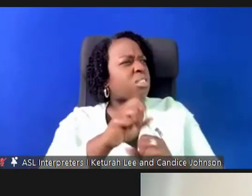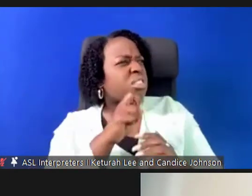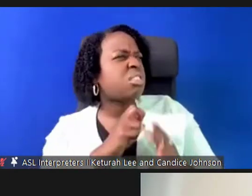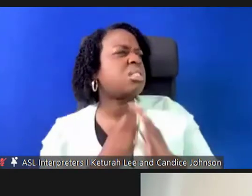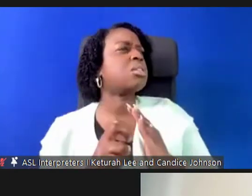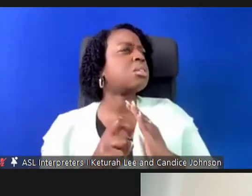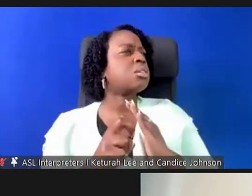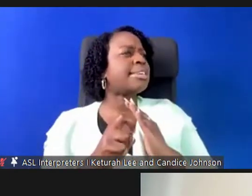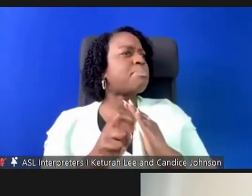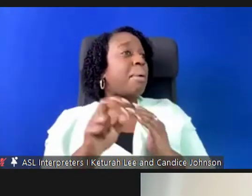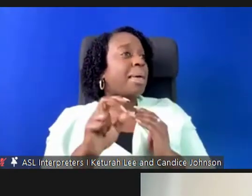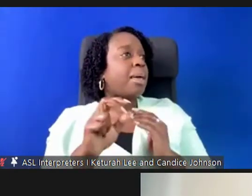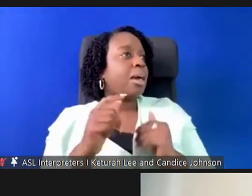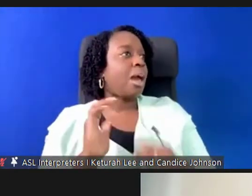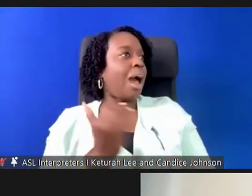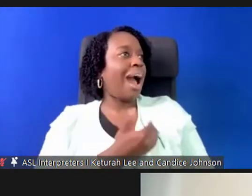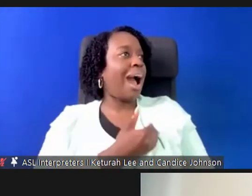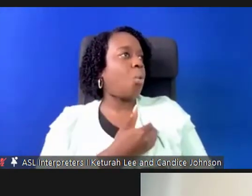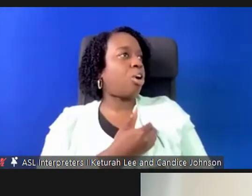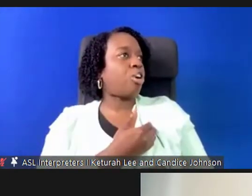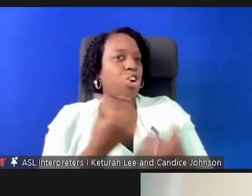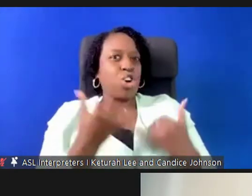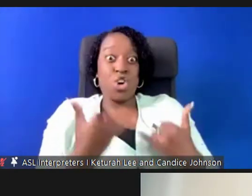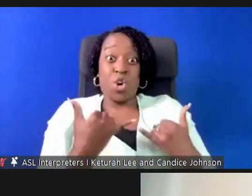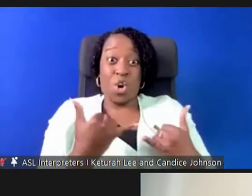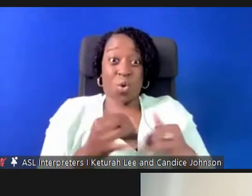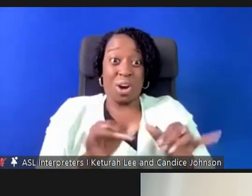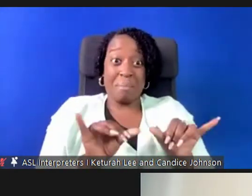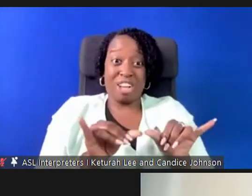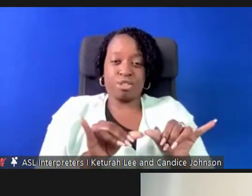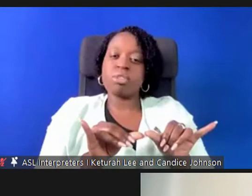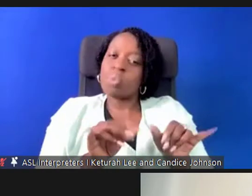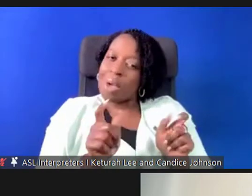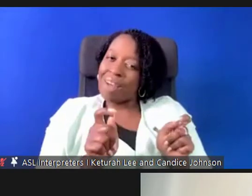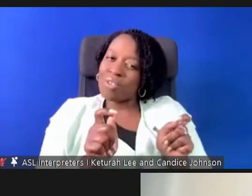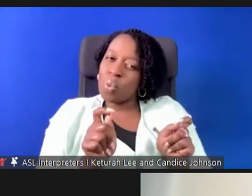adapting some of our existing measures to these unique populations.